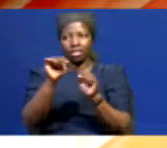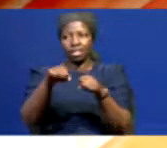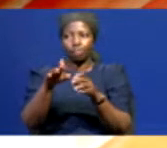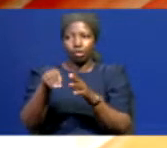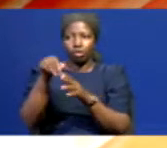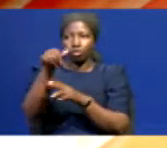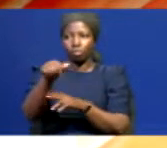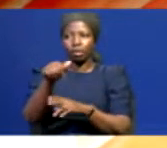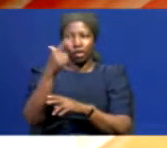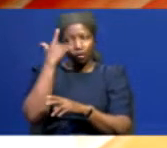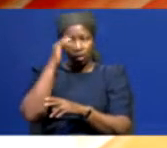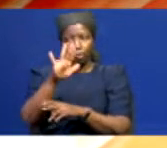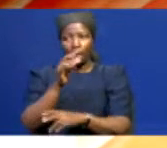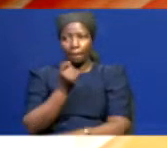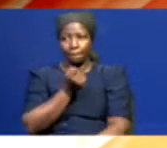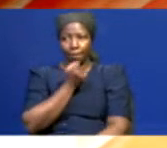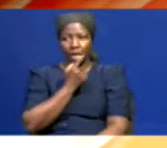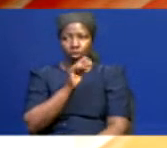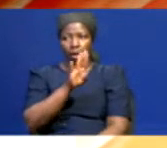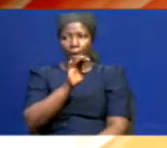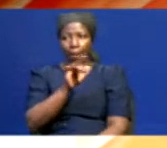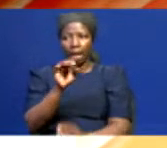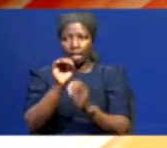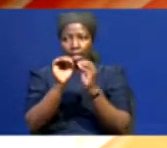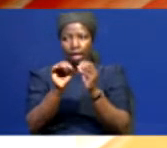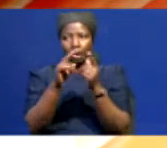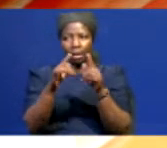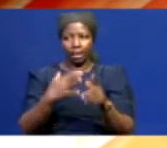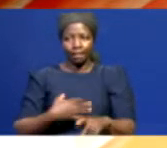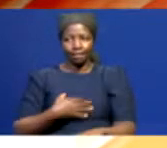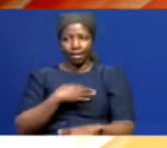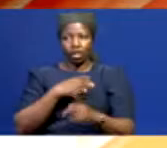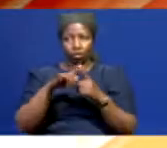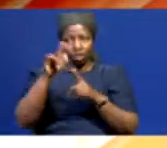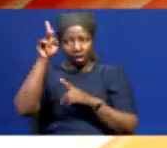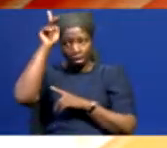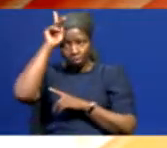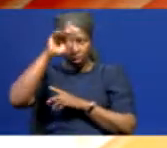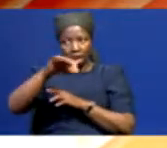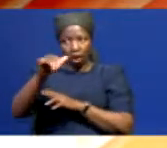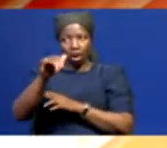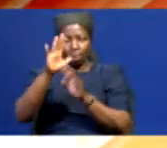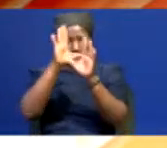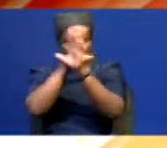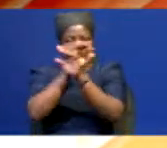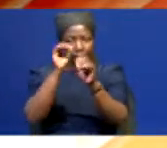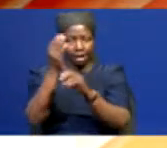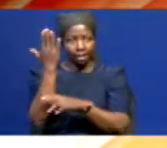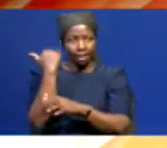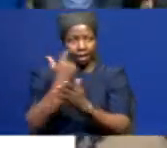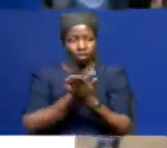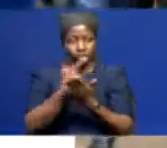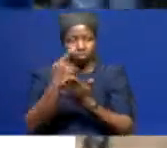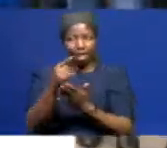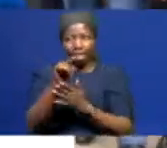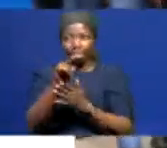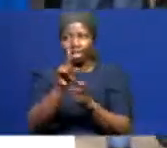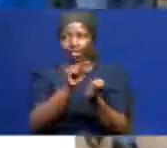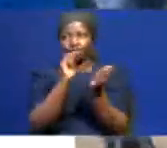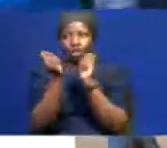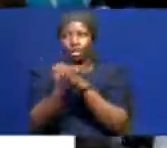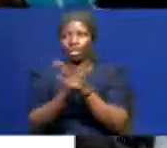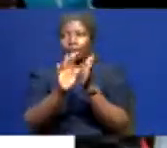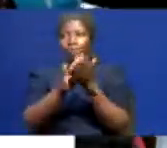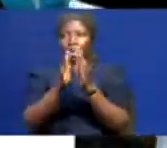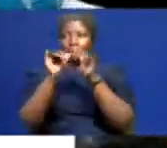pay for her medical bill. But a visit to Kiambu town by president last week turned to be a blessing